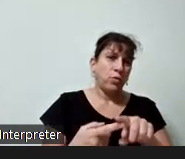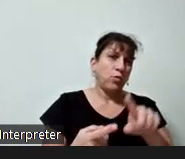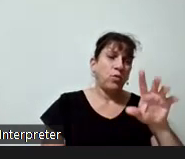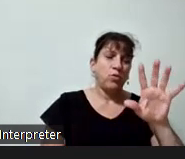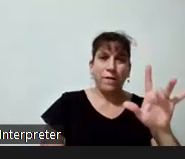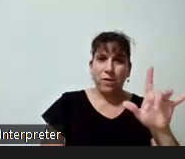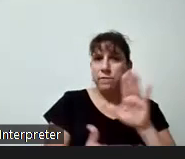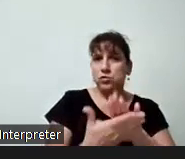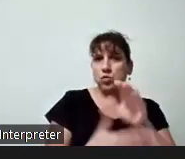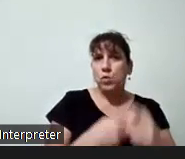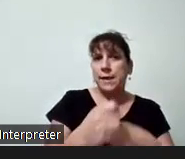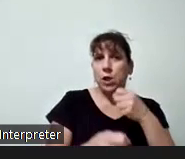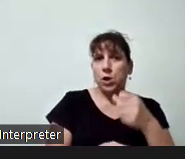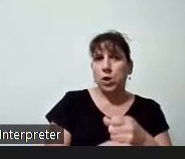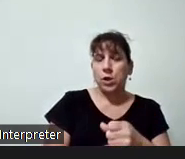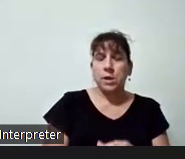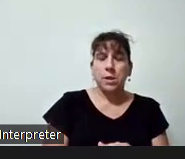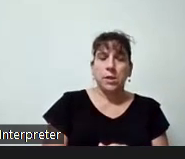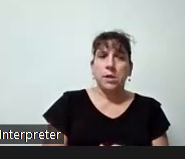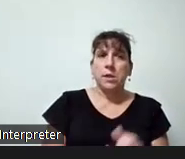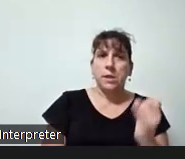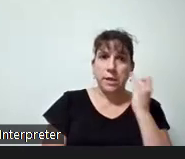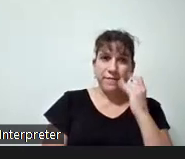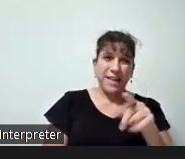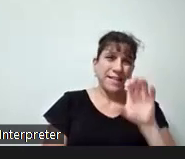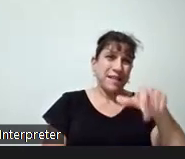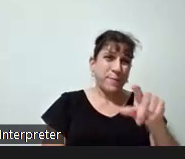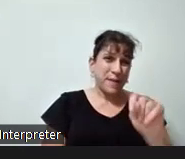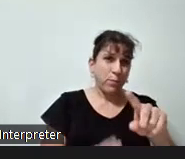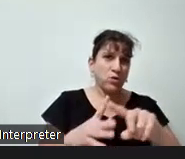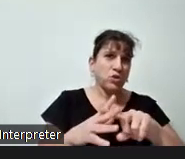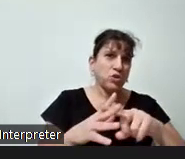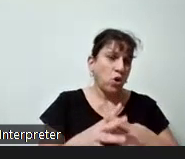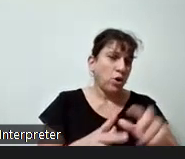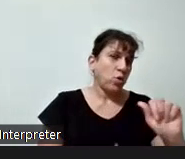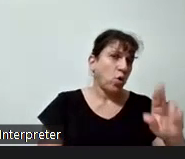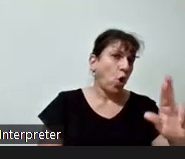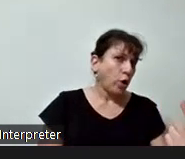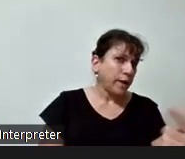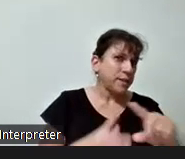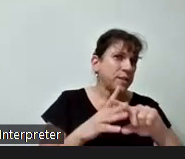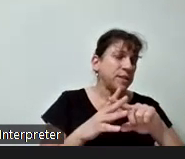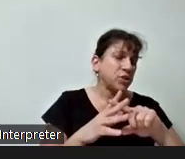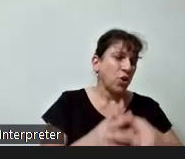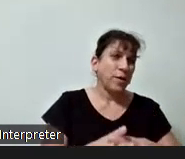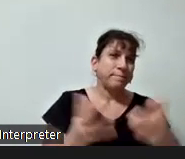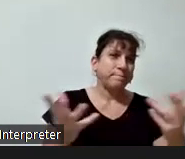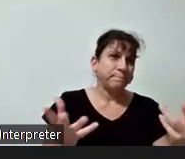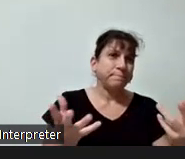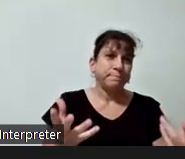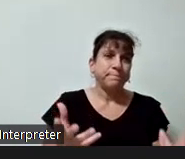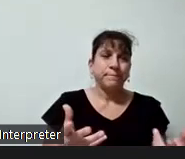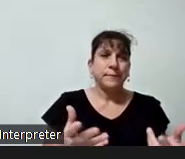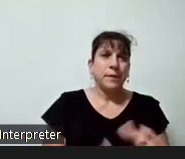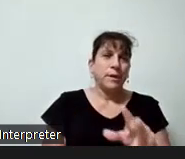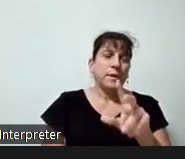school year. And so whether that is a September start date, whether that is an August start date, to be determined, but that's